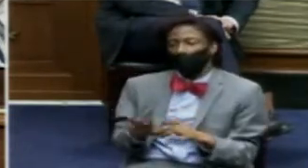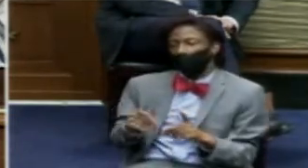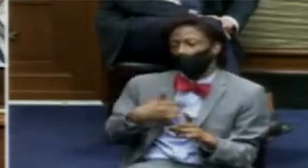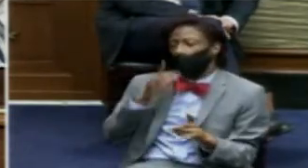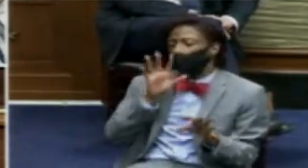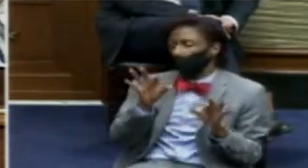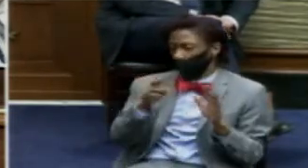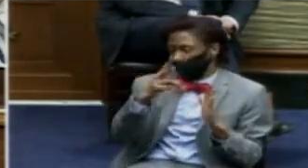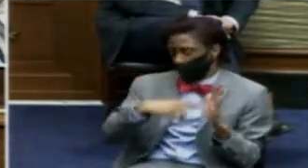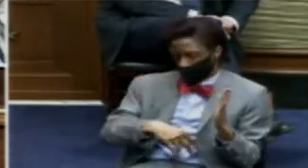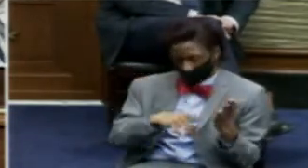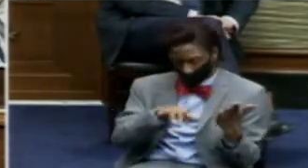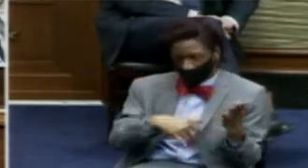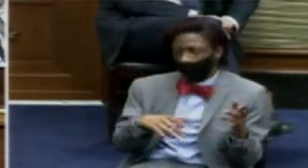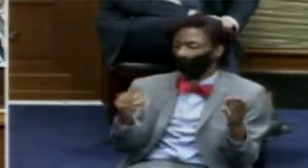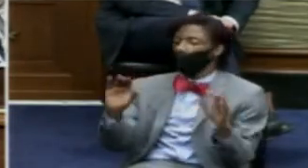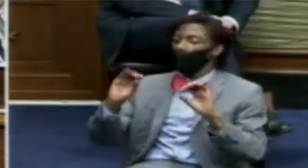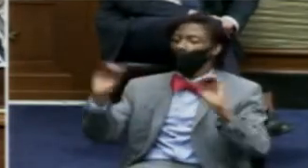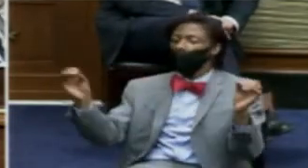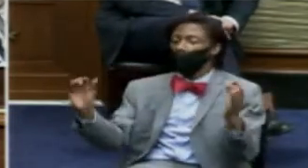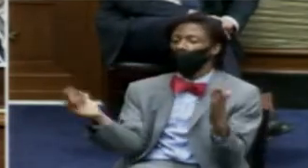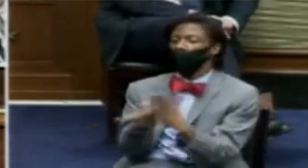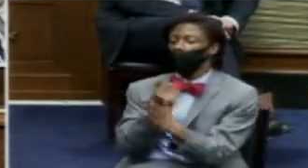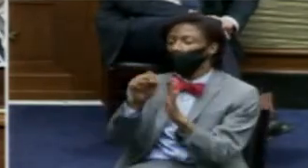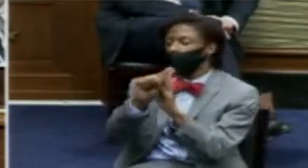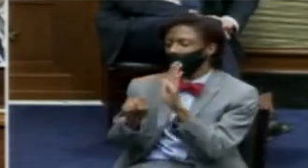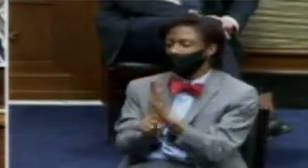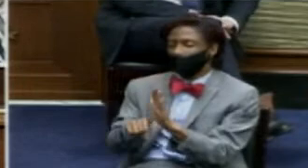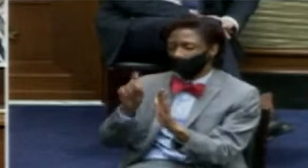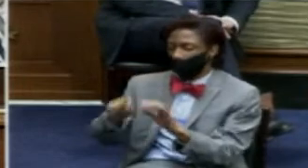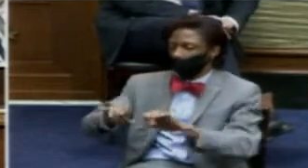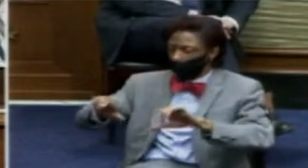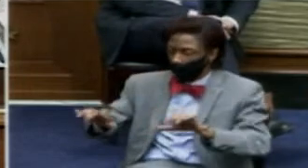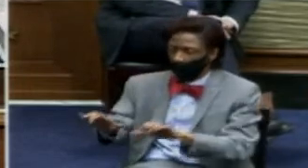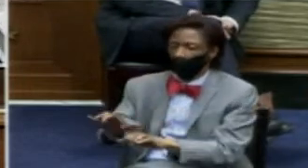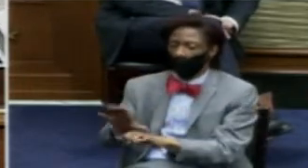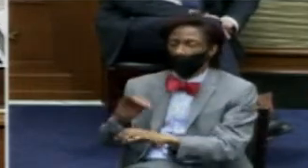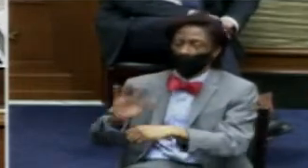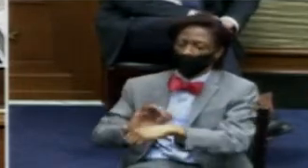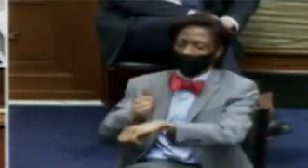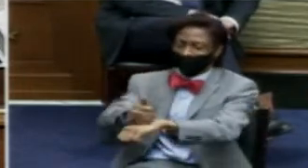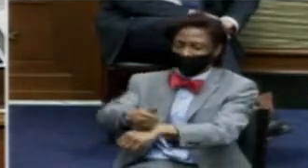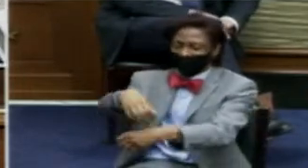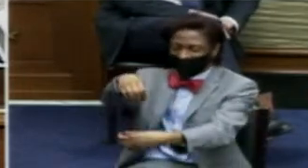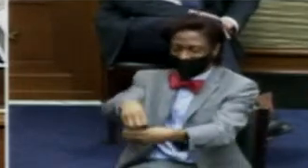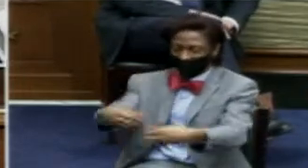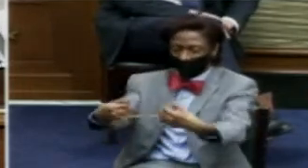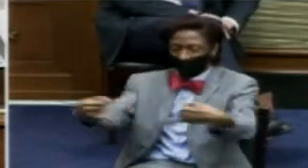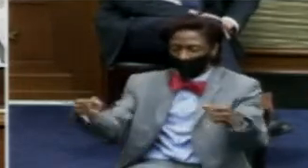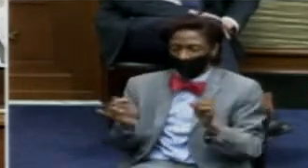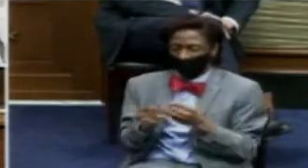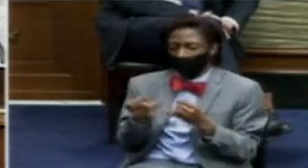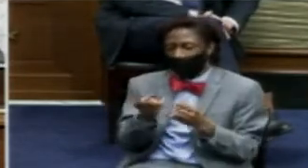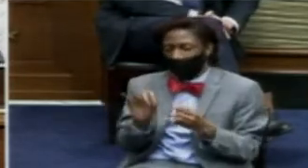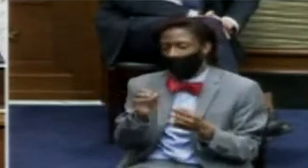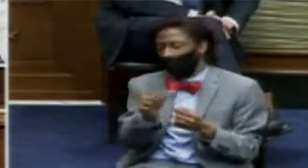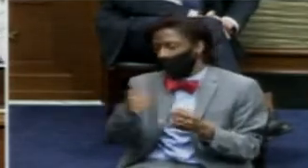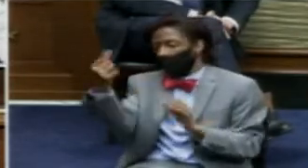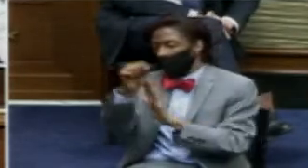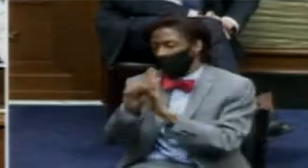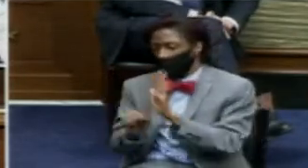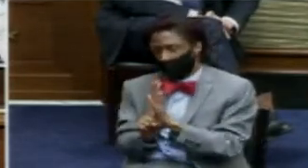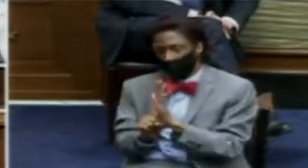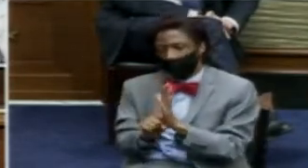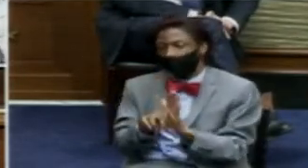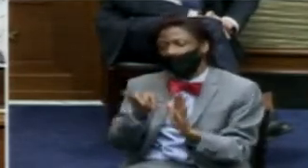admissions clause. No new state shall be formed or erected within the jurisdiction of any other state, etc. The district clause is